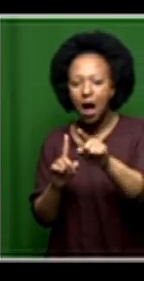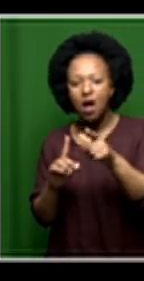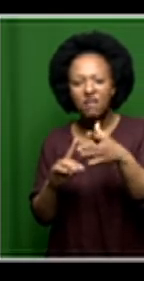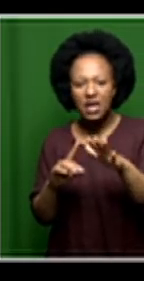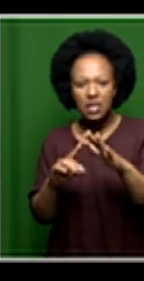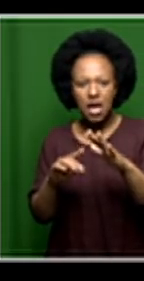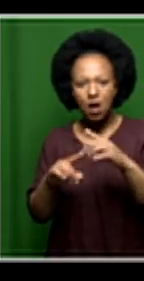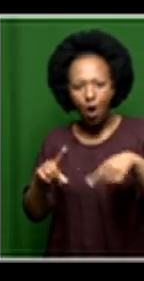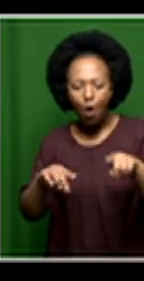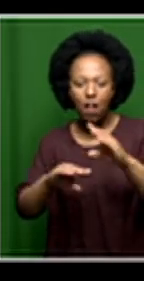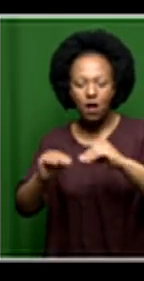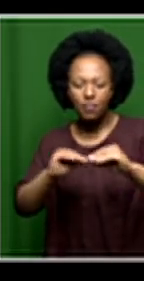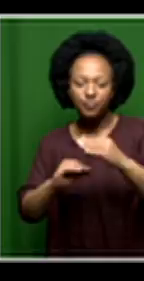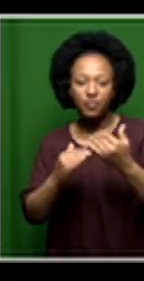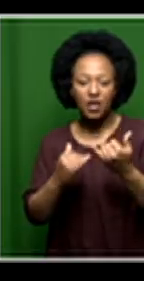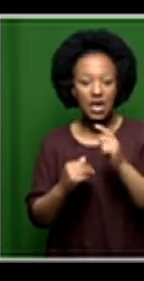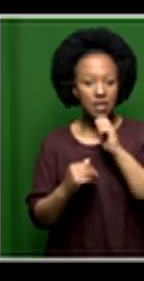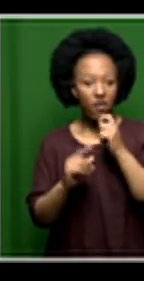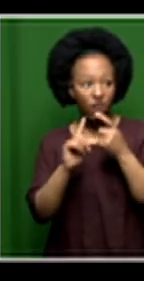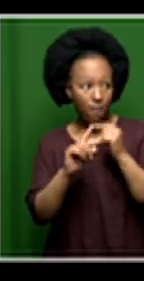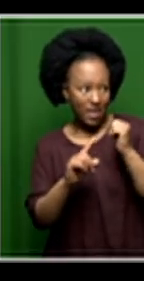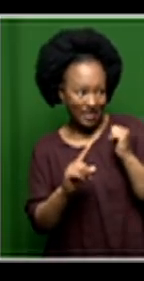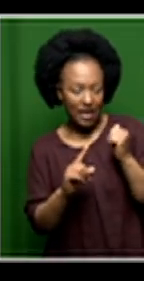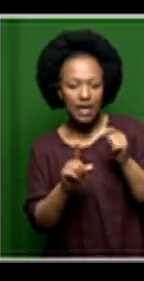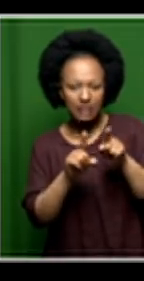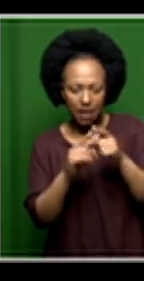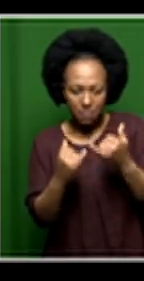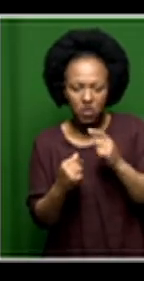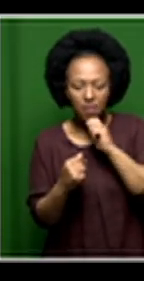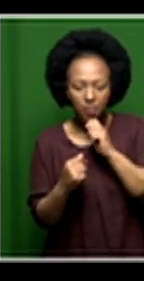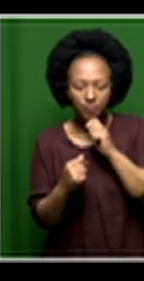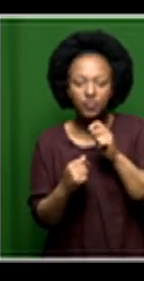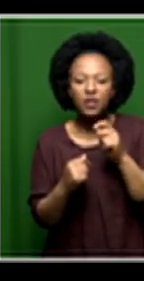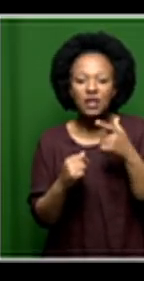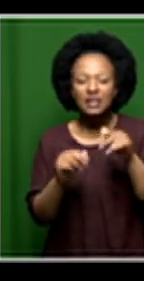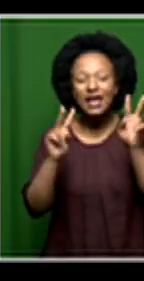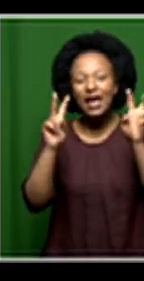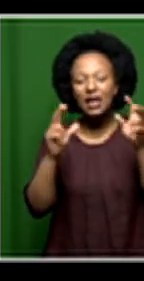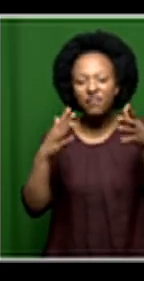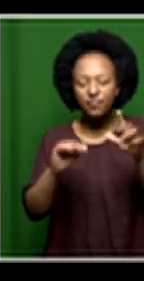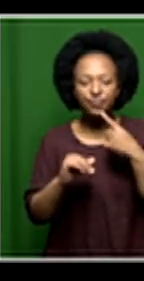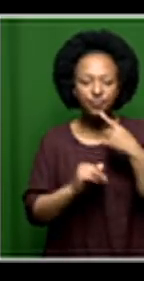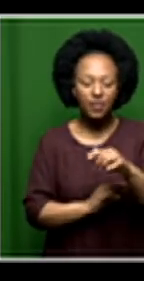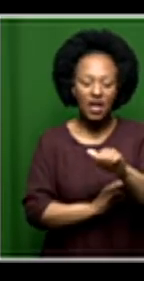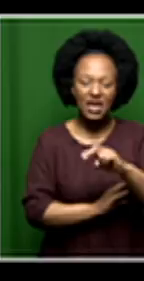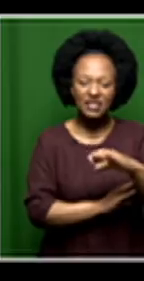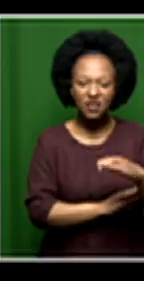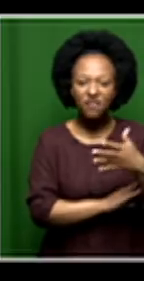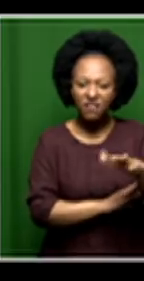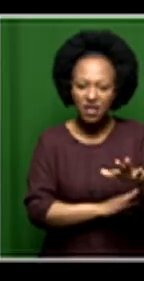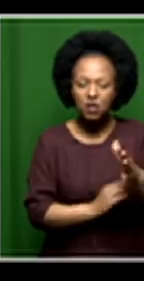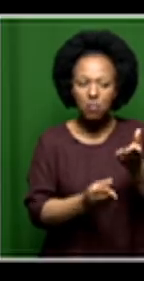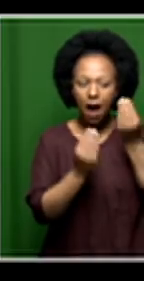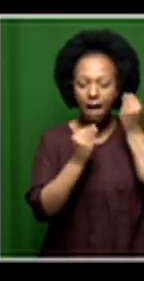conversation, is Die Berge this morning, this was from yesterday, doesn't mince its words. In its headline, it suggested that the ANC must have received